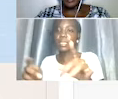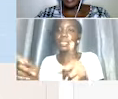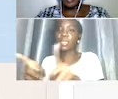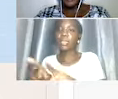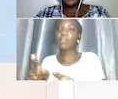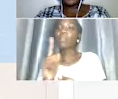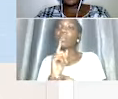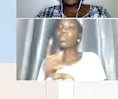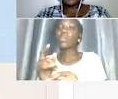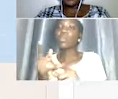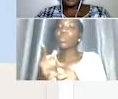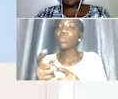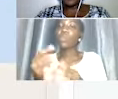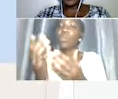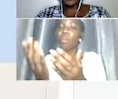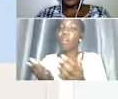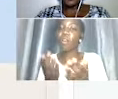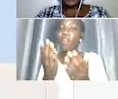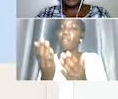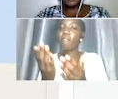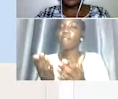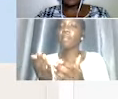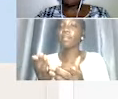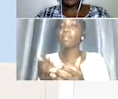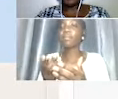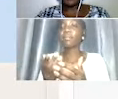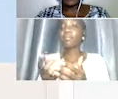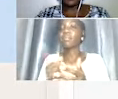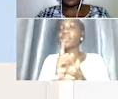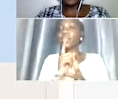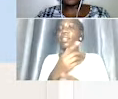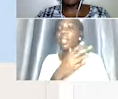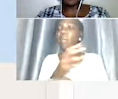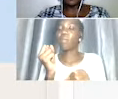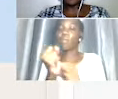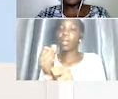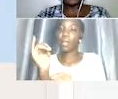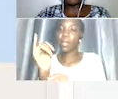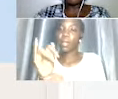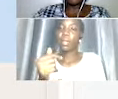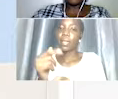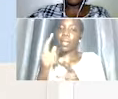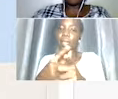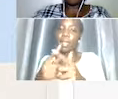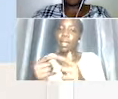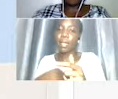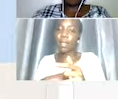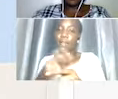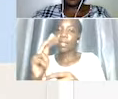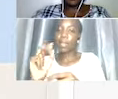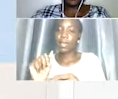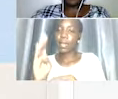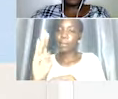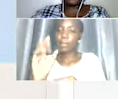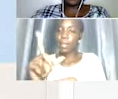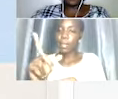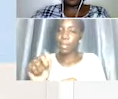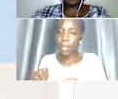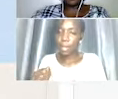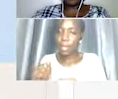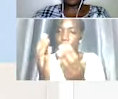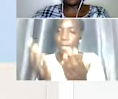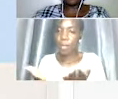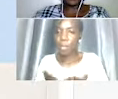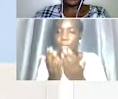your offering. So I'm sure they are on that. And then we have NABLA Awards. NABLA Awards are a business awards that